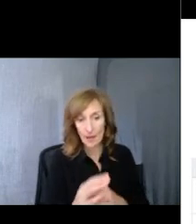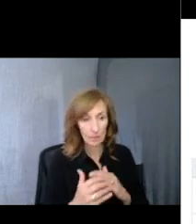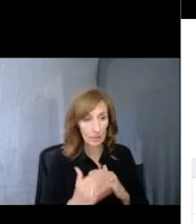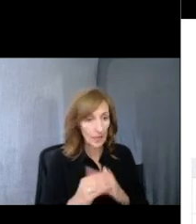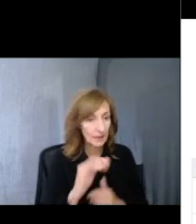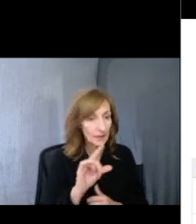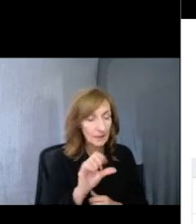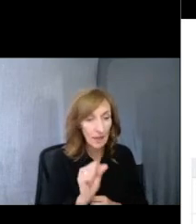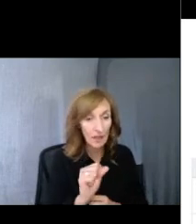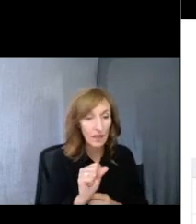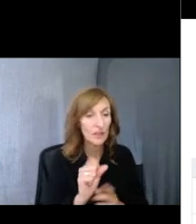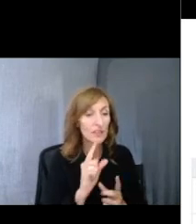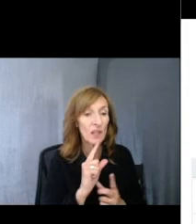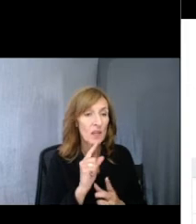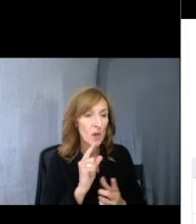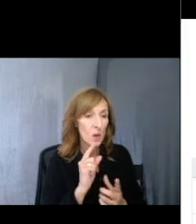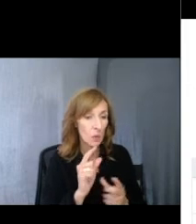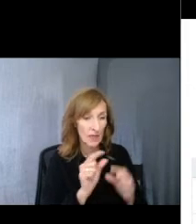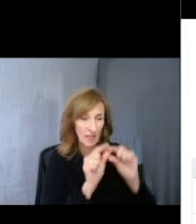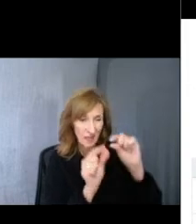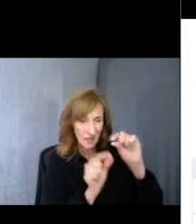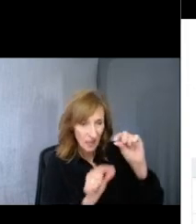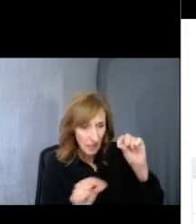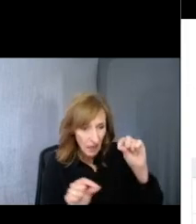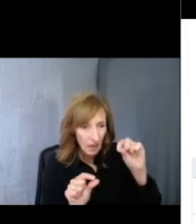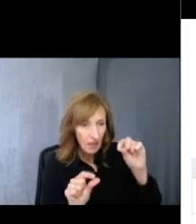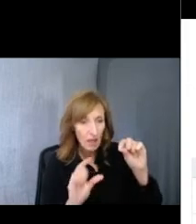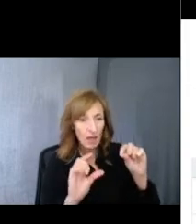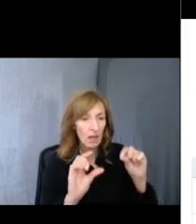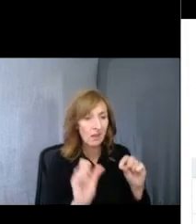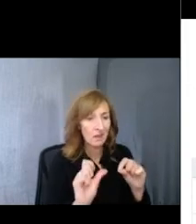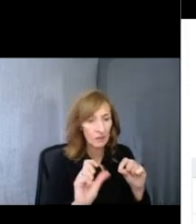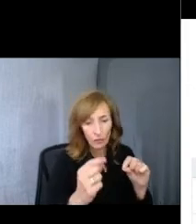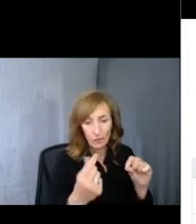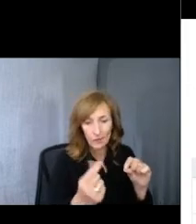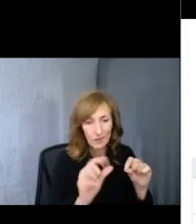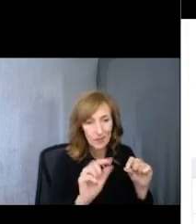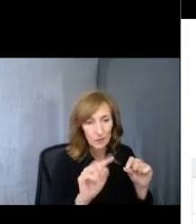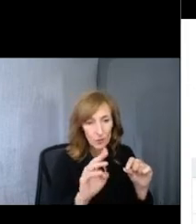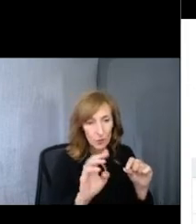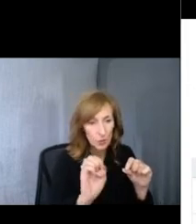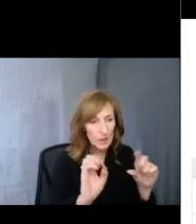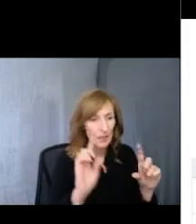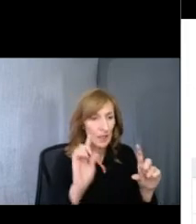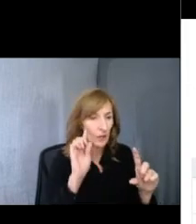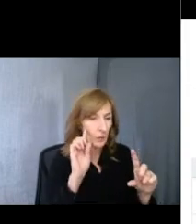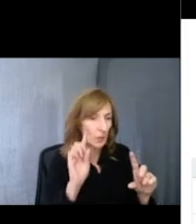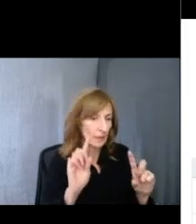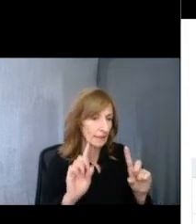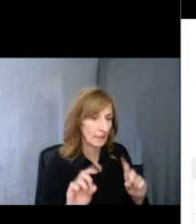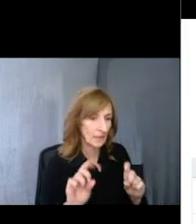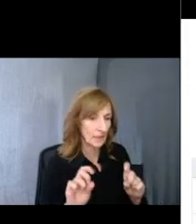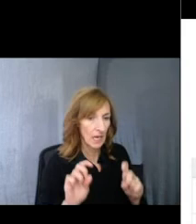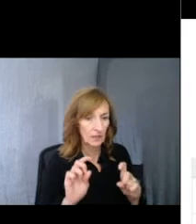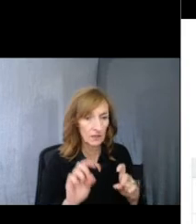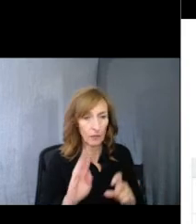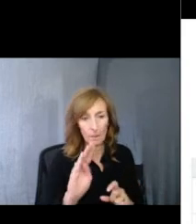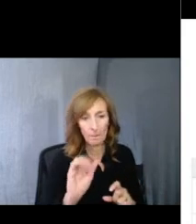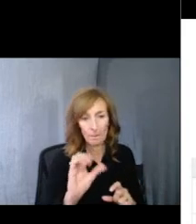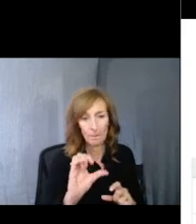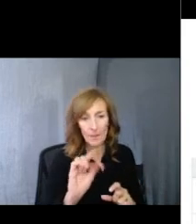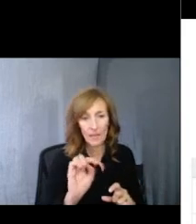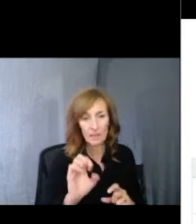of the tubules. You remember that big complicated tubule system. We're going to look for crystals, bacteria. Sometimes we see other stuff in there.